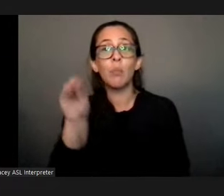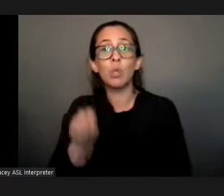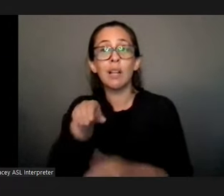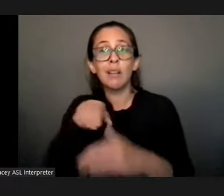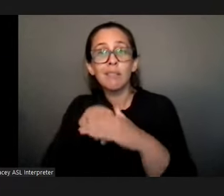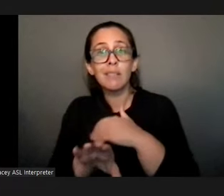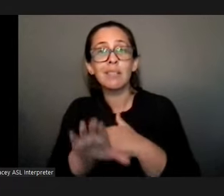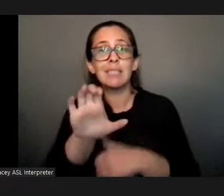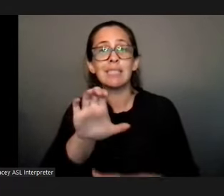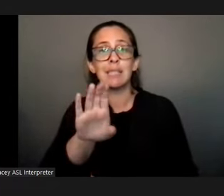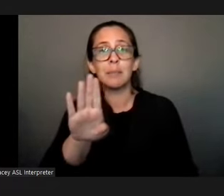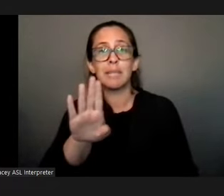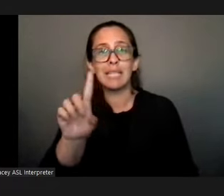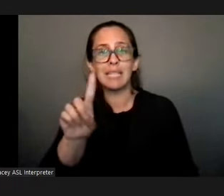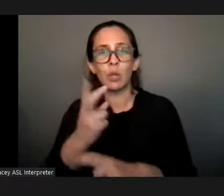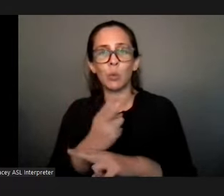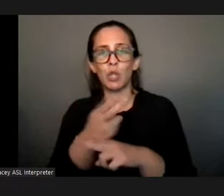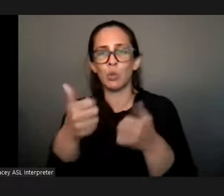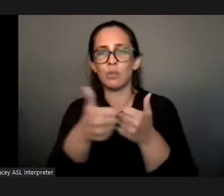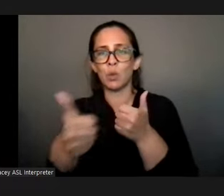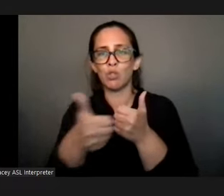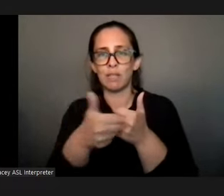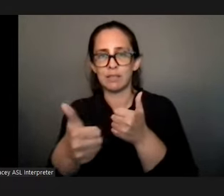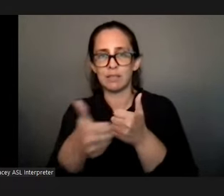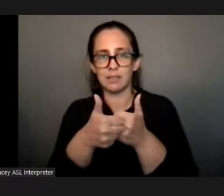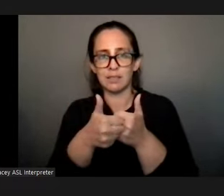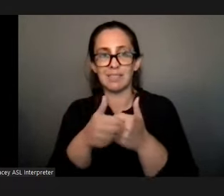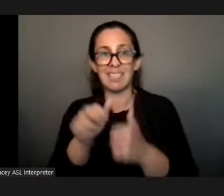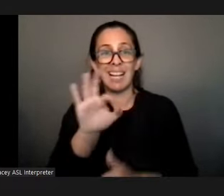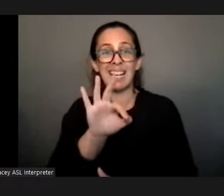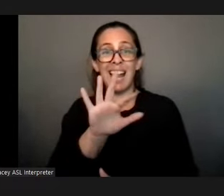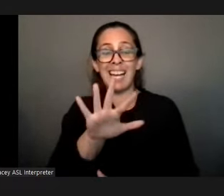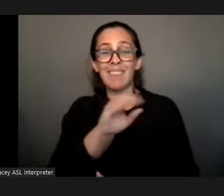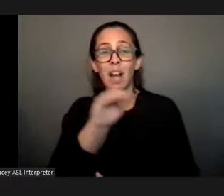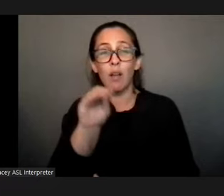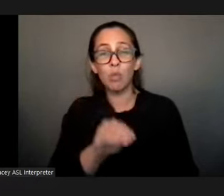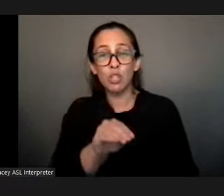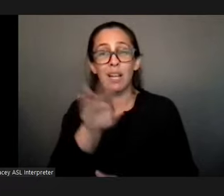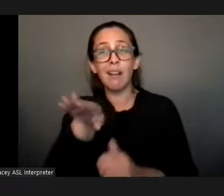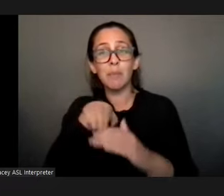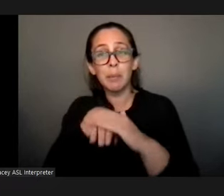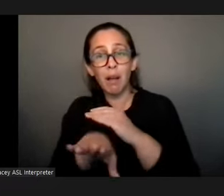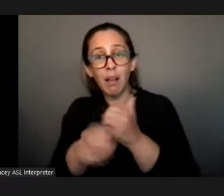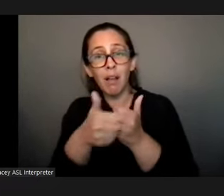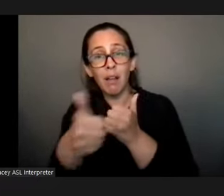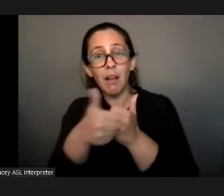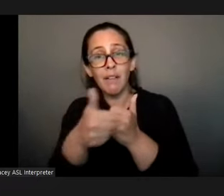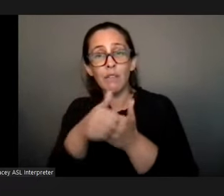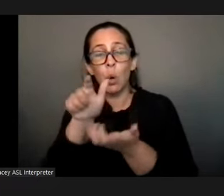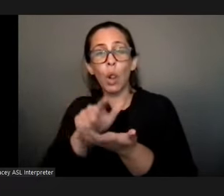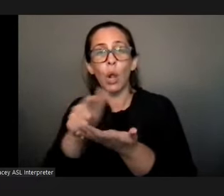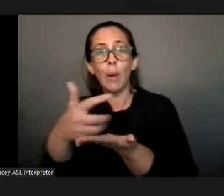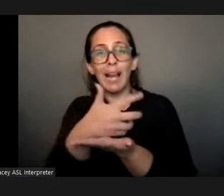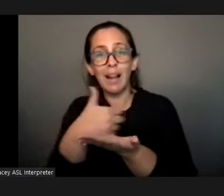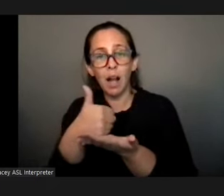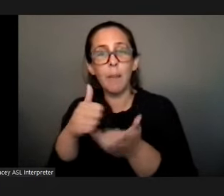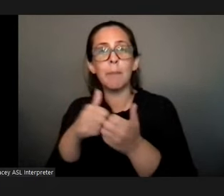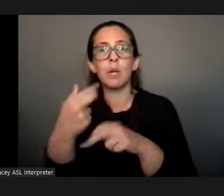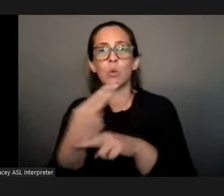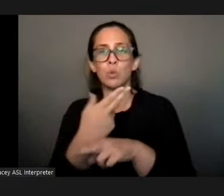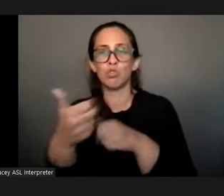Business District were made using transit. 95% of trips to the Manhattan Central Business District by low-income populations are made using